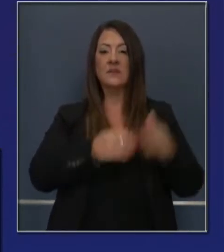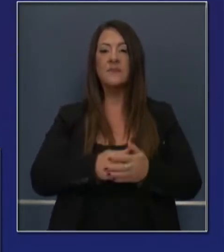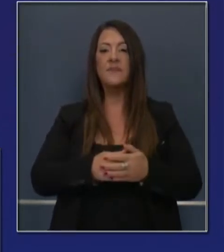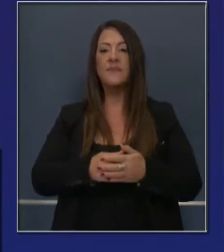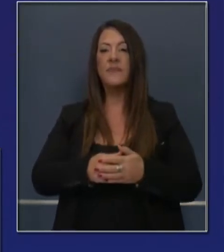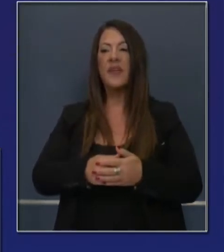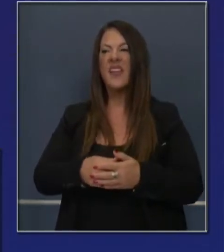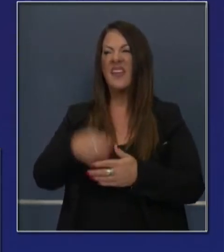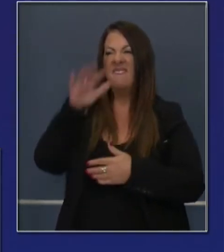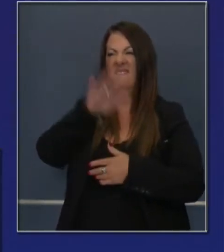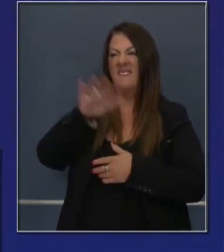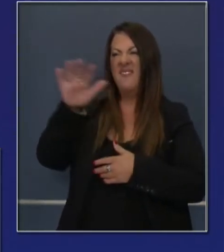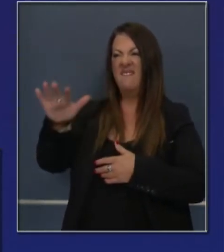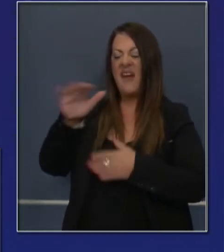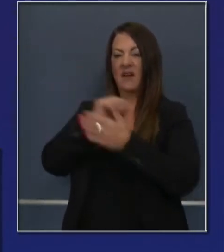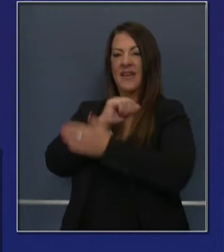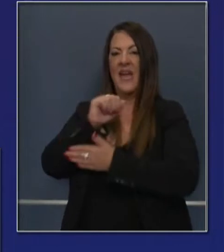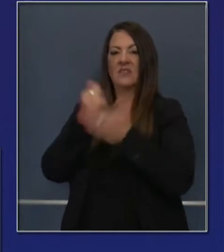58 counties, including